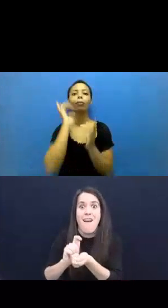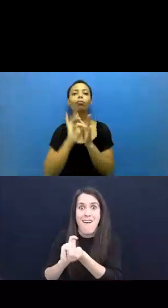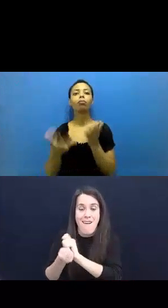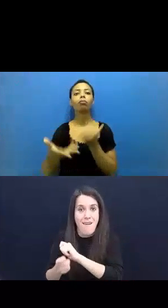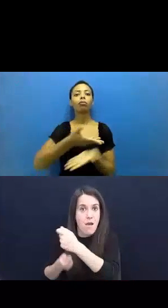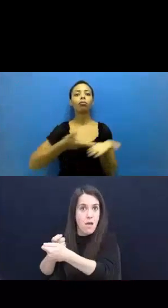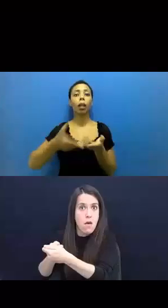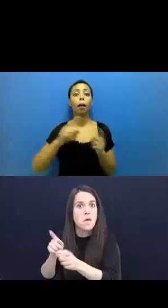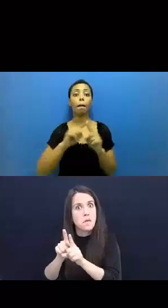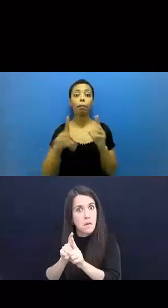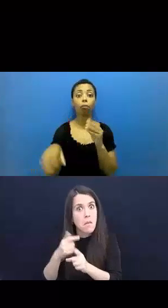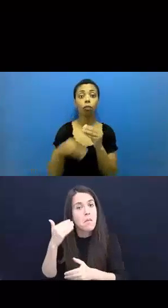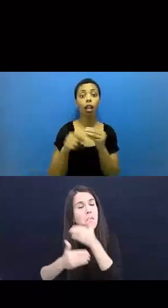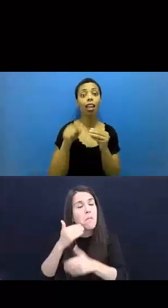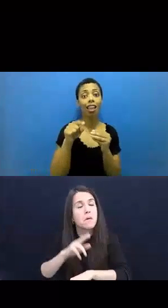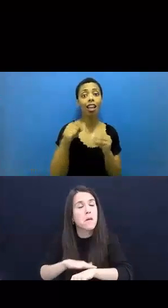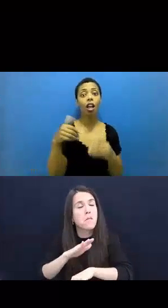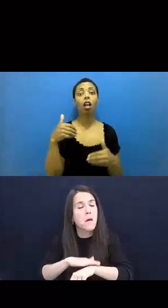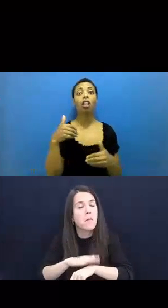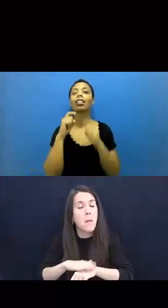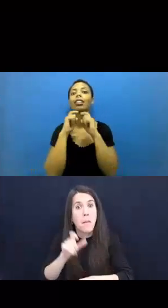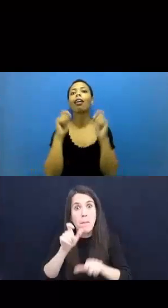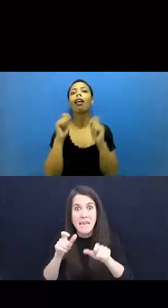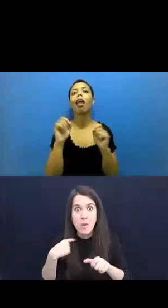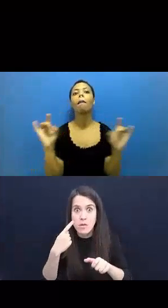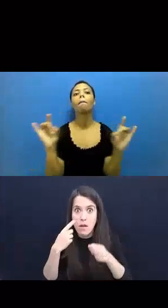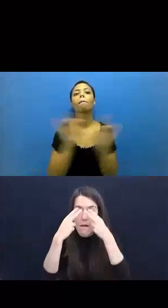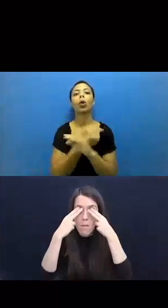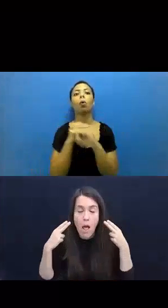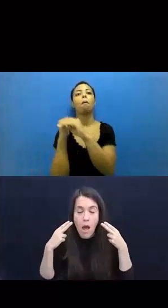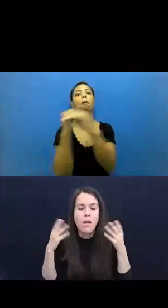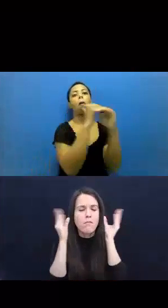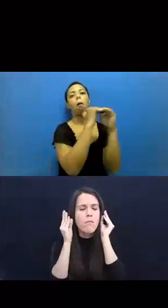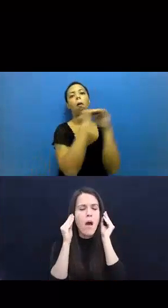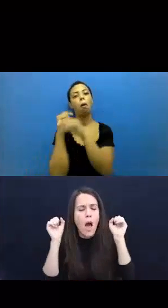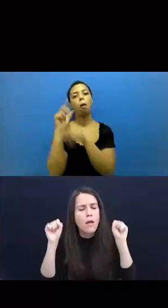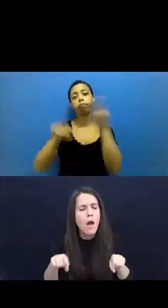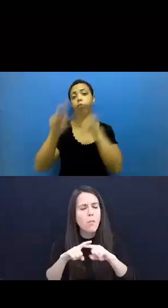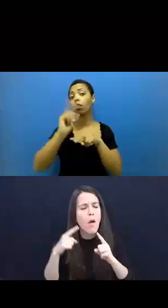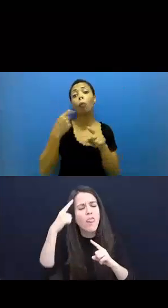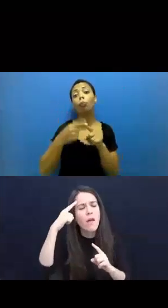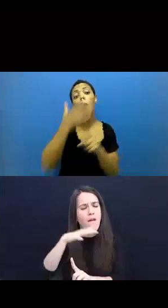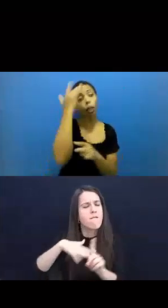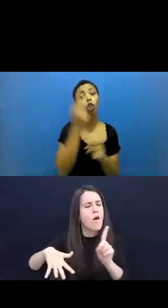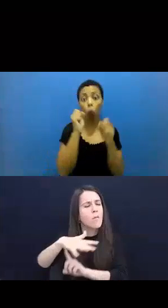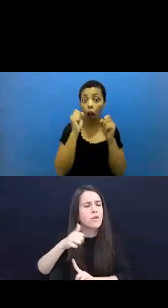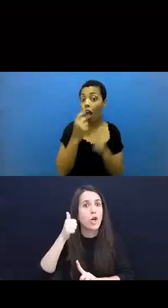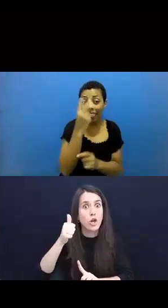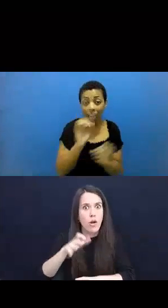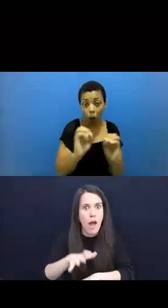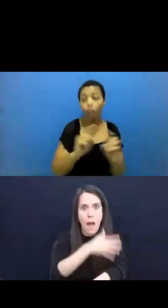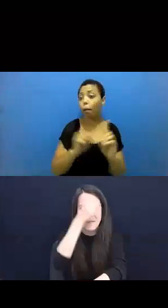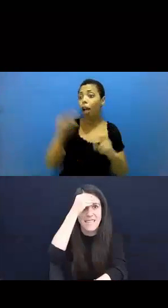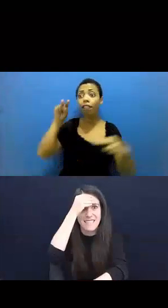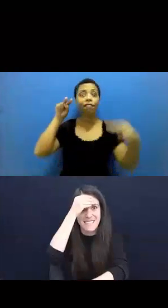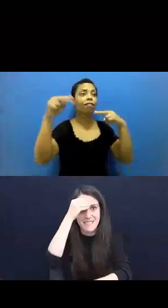impaired people, blind people who have hearing, also find it useful for environmental description. And furthermore, some of